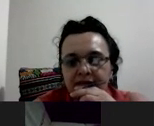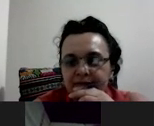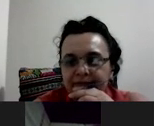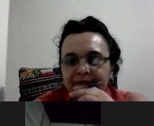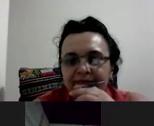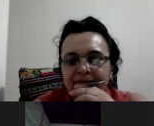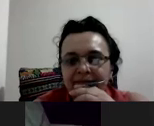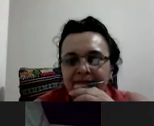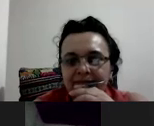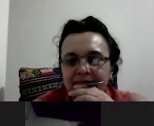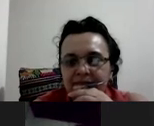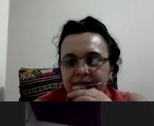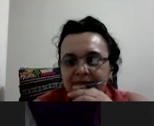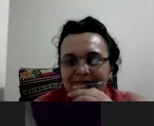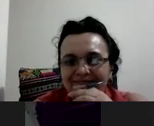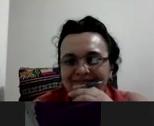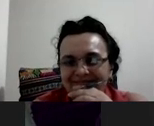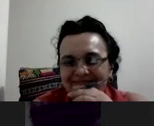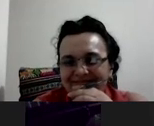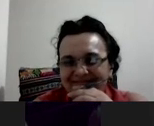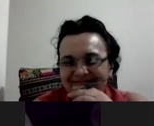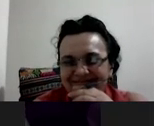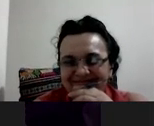coriander. Sorry. No,